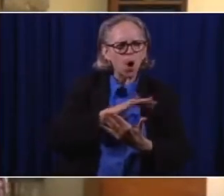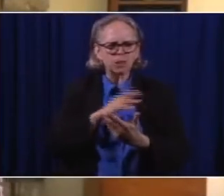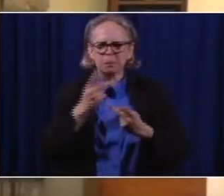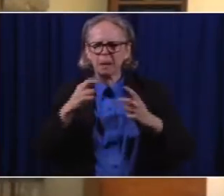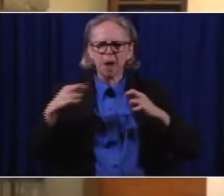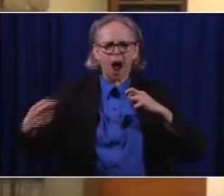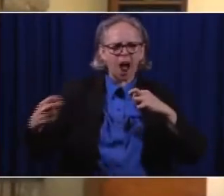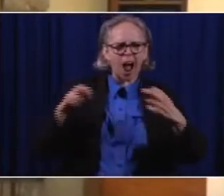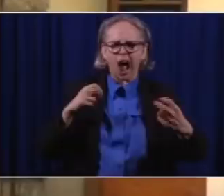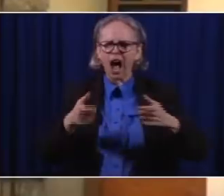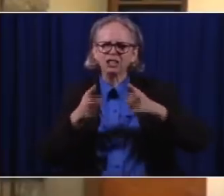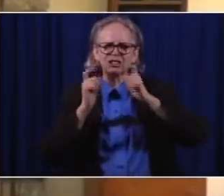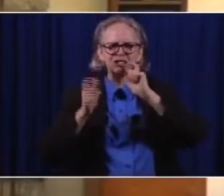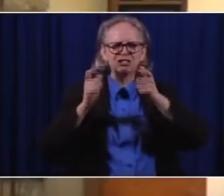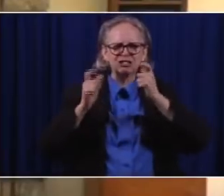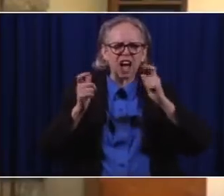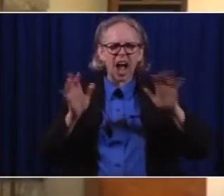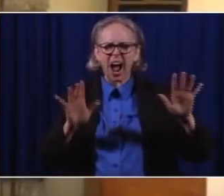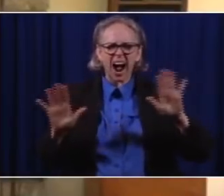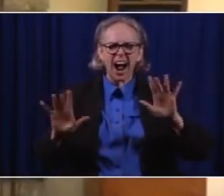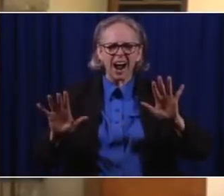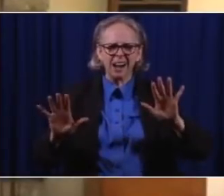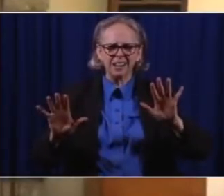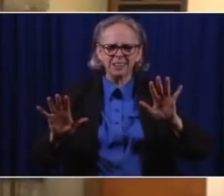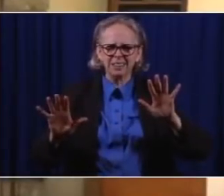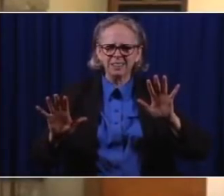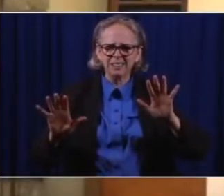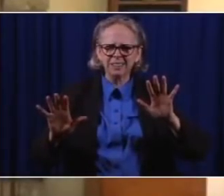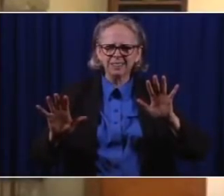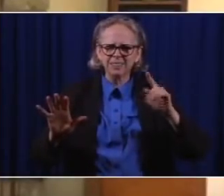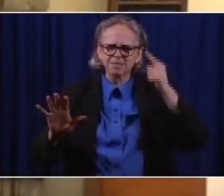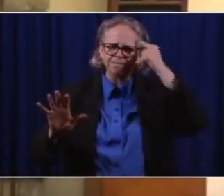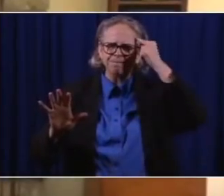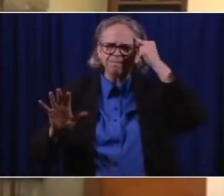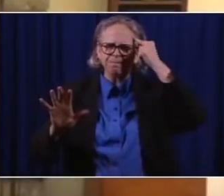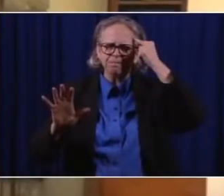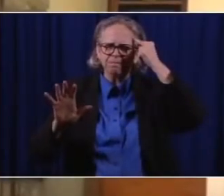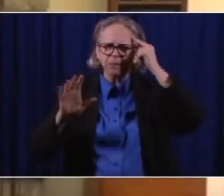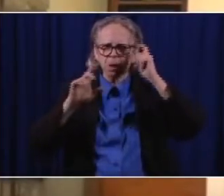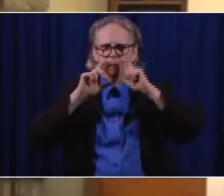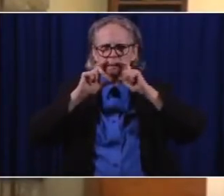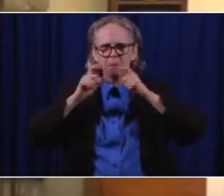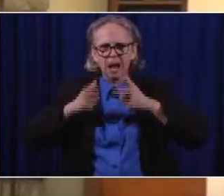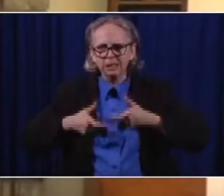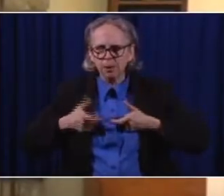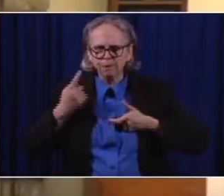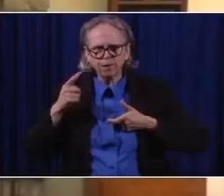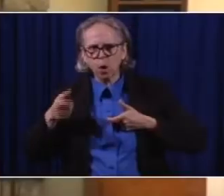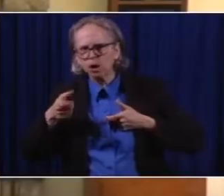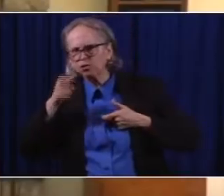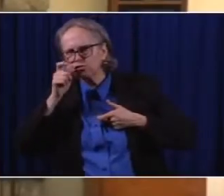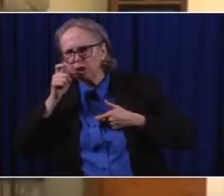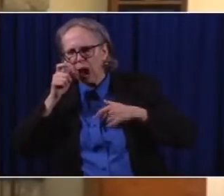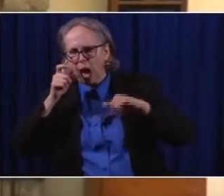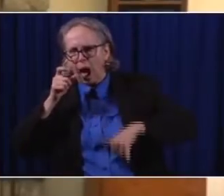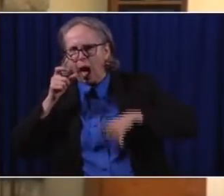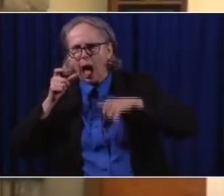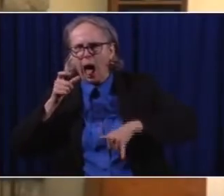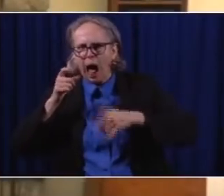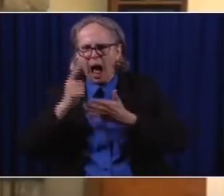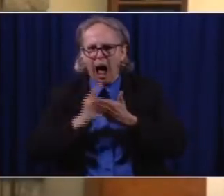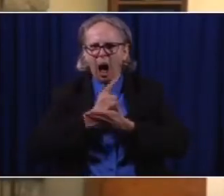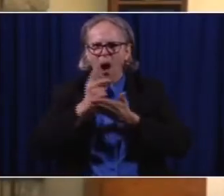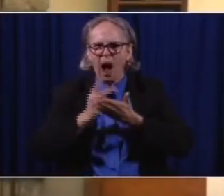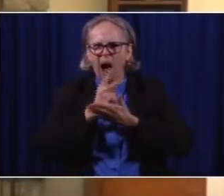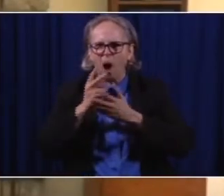table, but, they're not wearing a mask, and they're there for some period of time. Same way sometimes